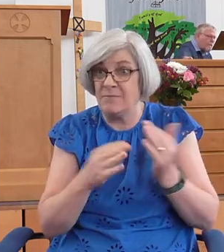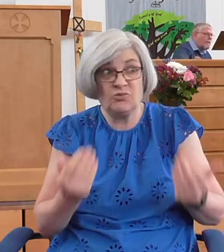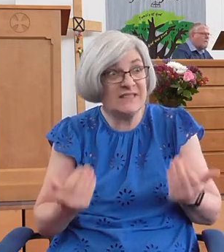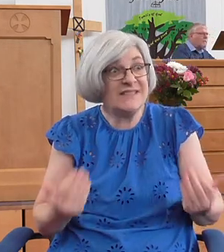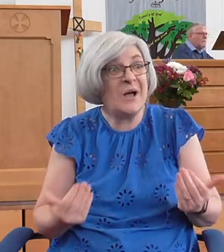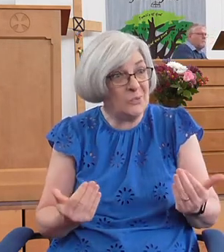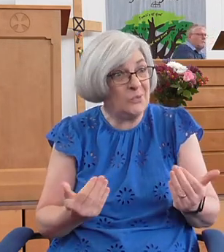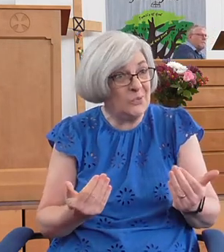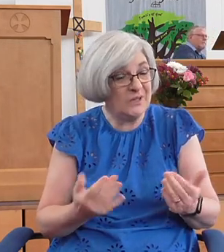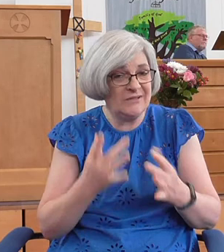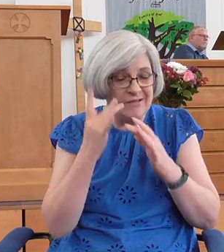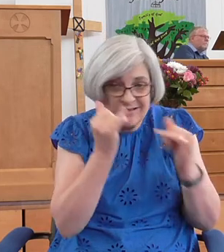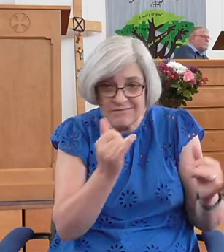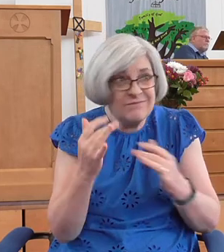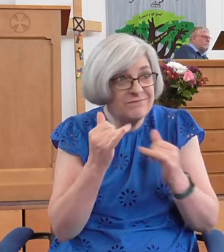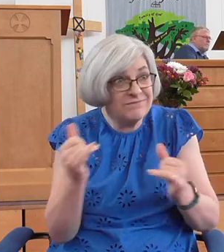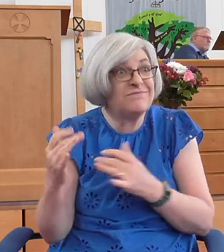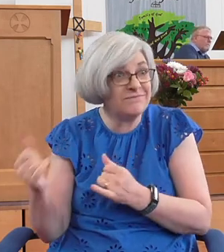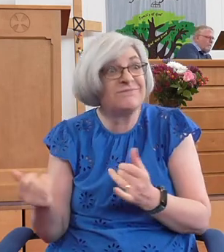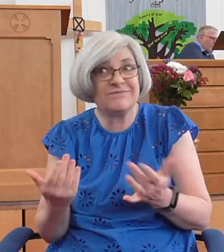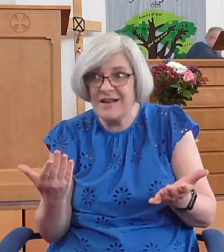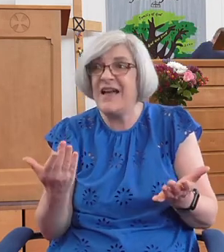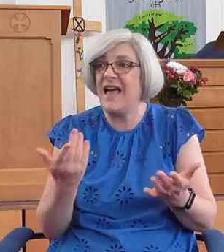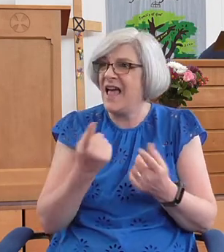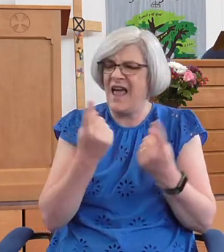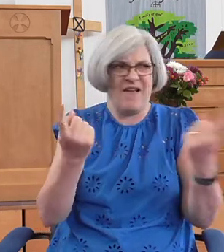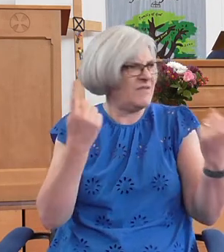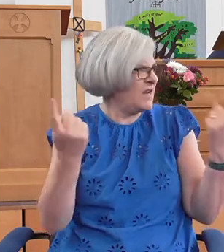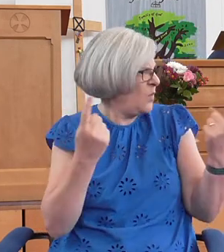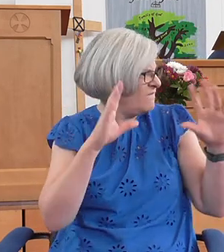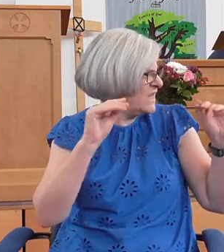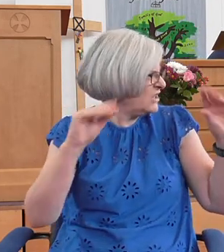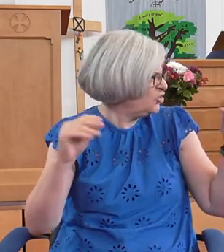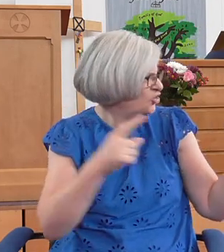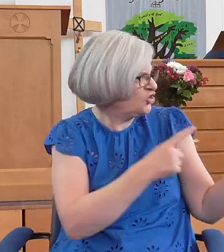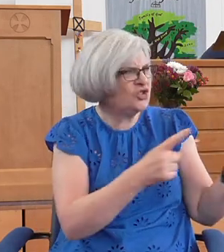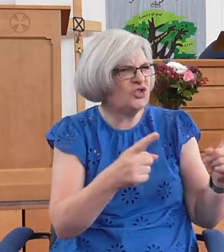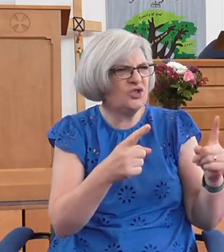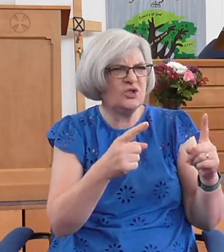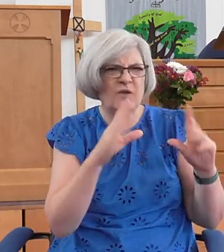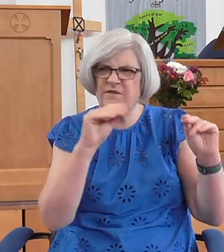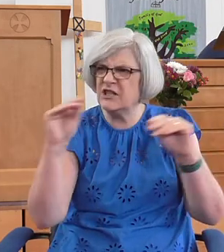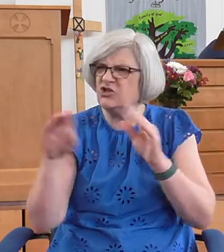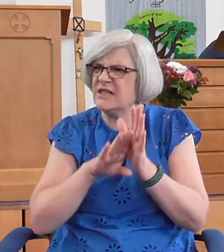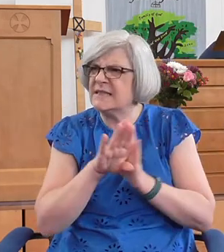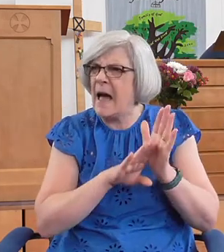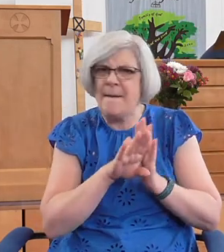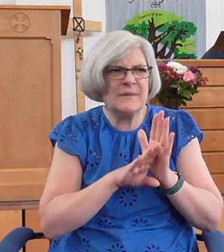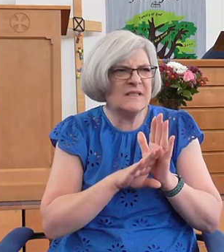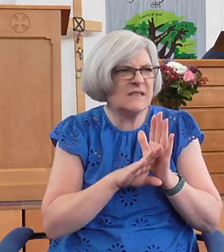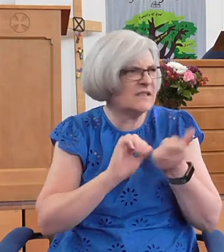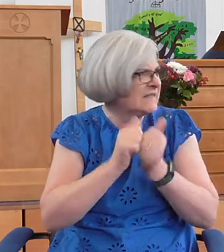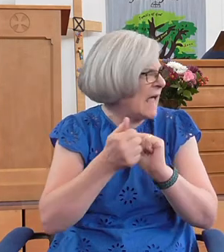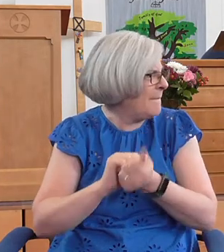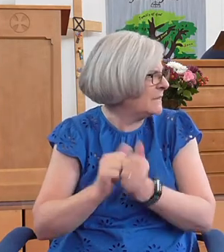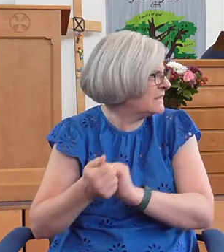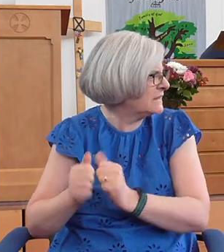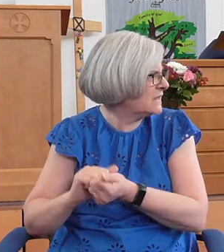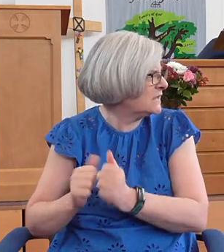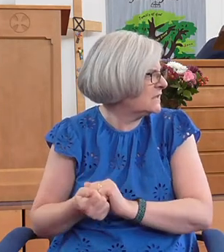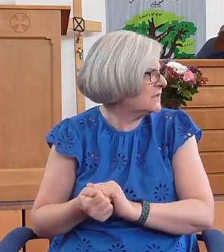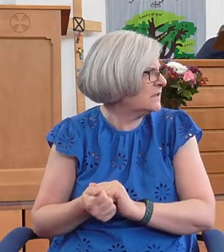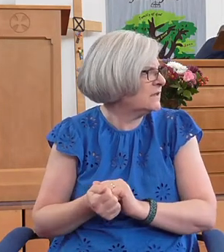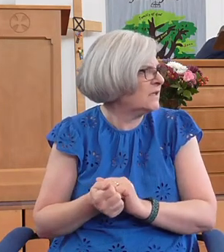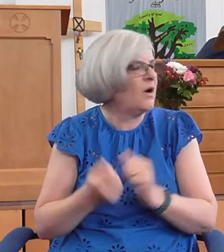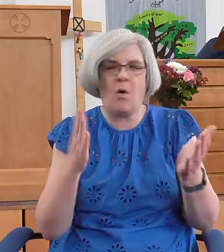and also the university students. Is any of you already finished with the tests, or is still some to come? You're finished. Shall we give a